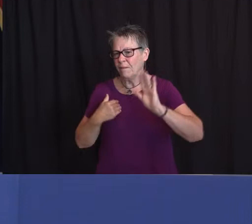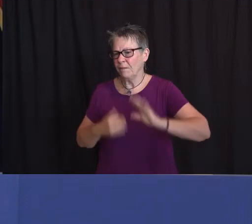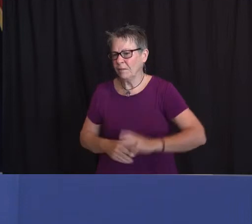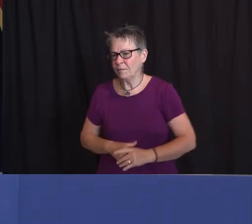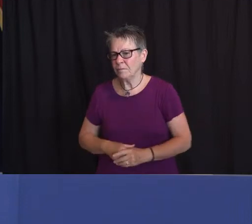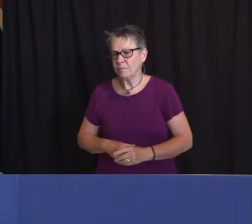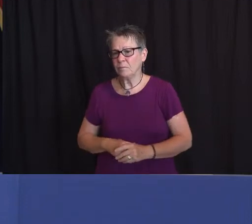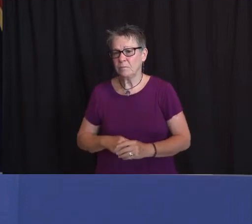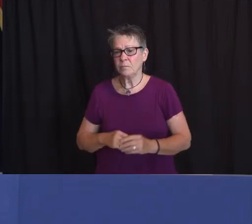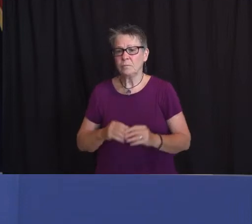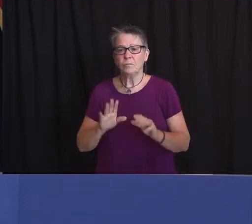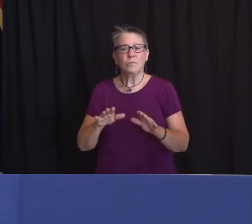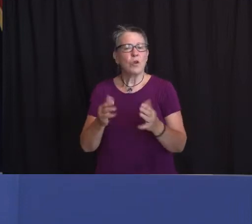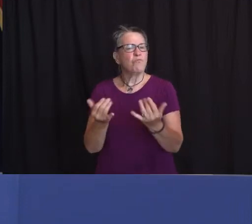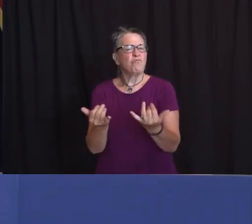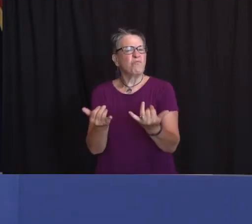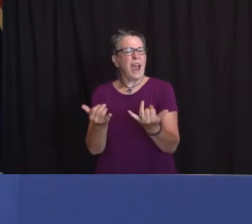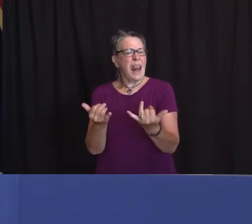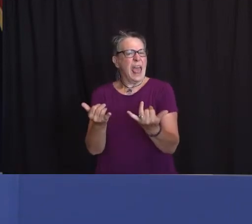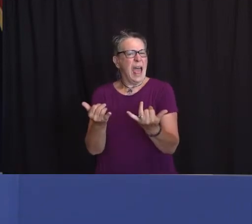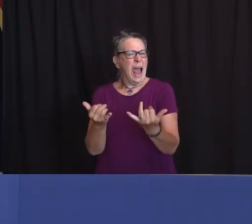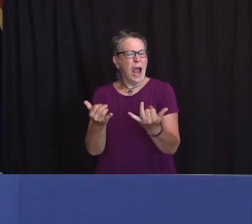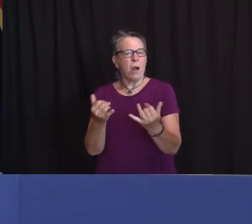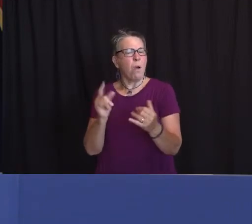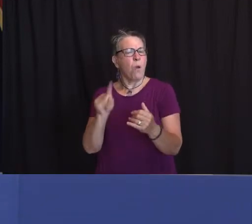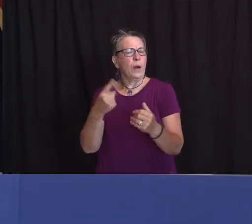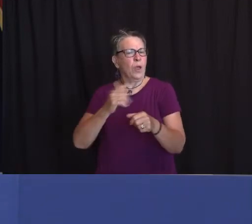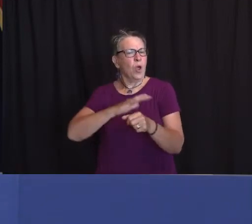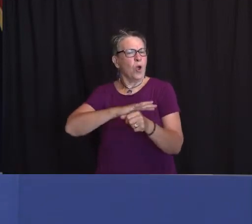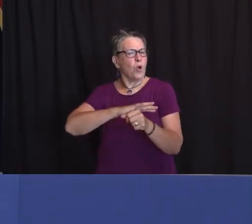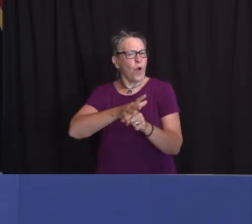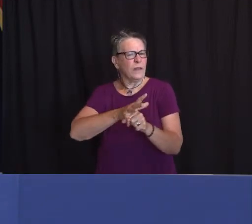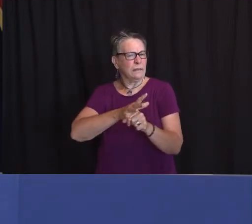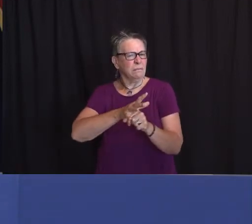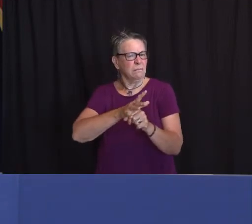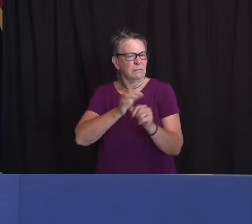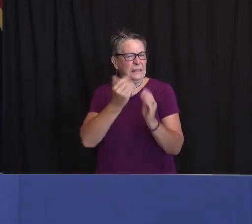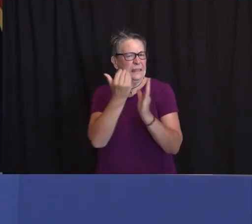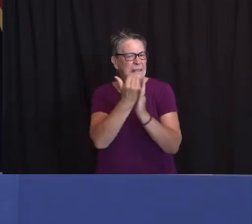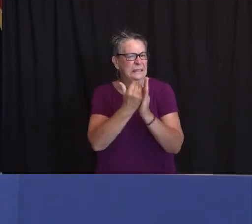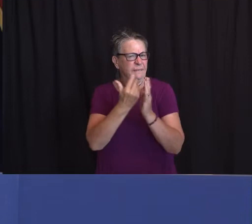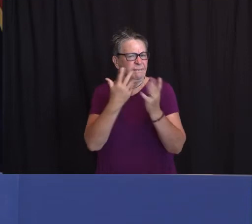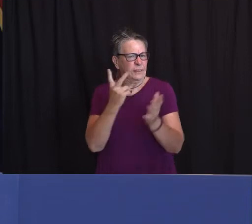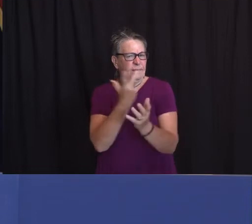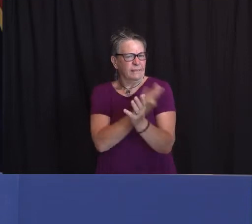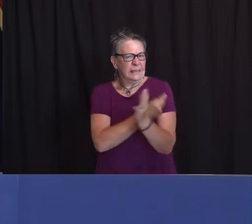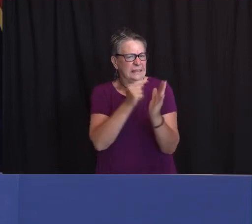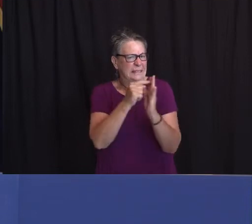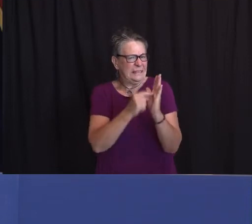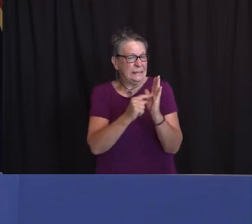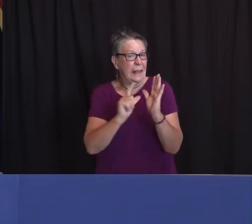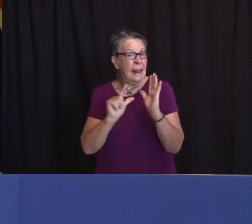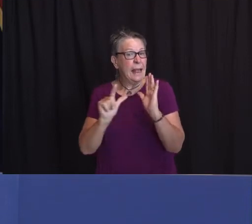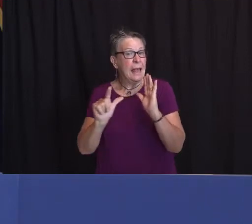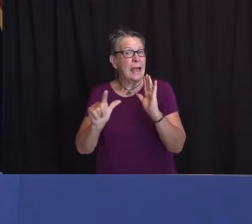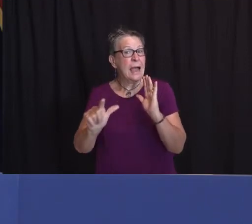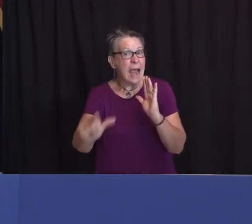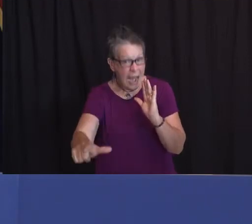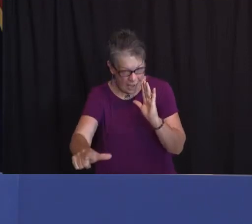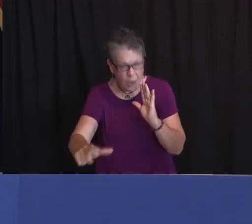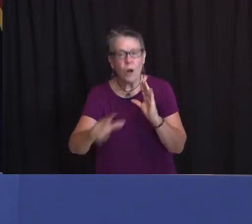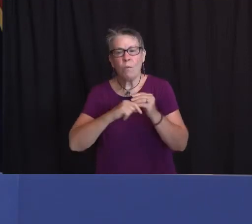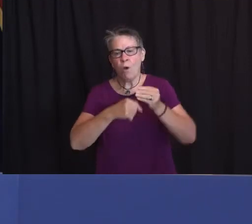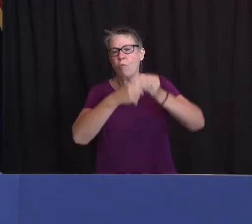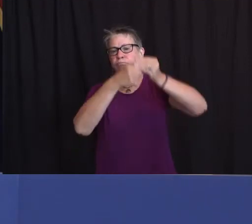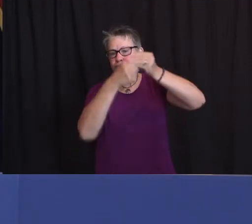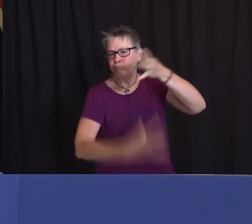access for other full immunization histories. If a resident received COVID-19 vaccine out of state,